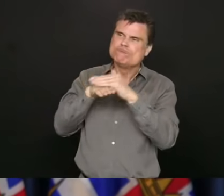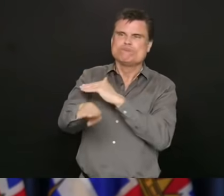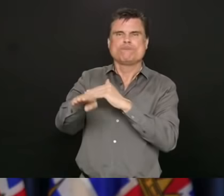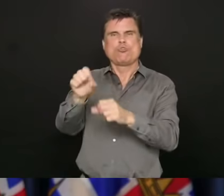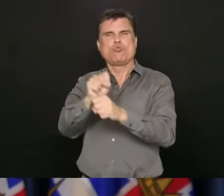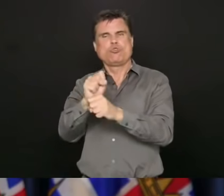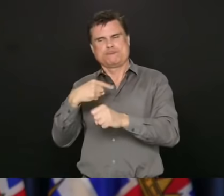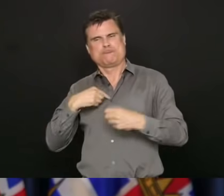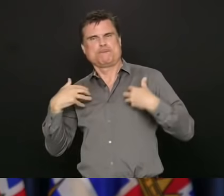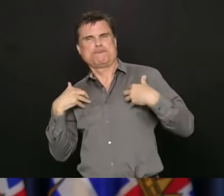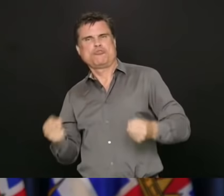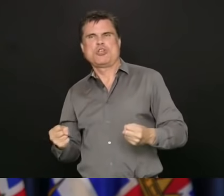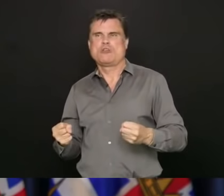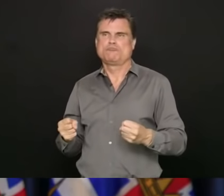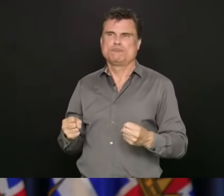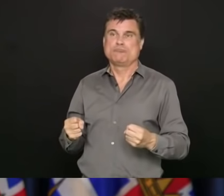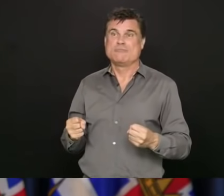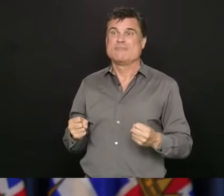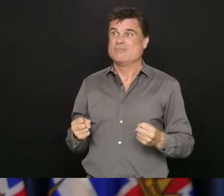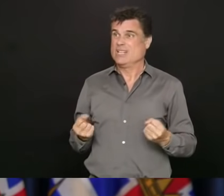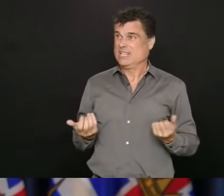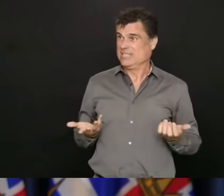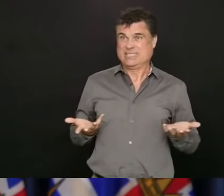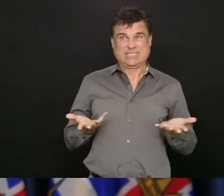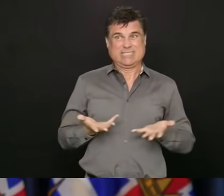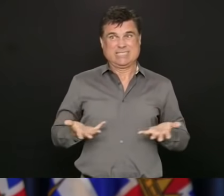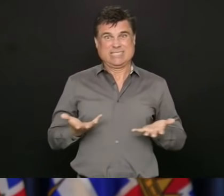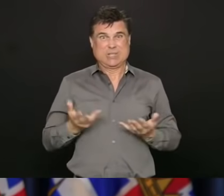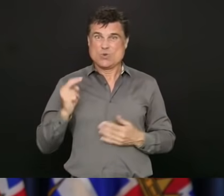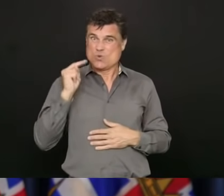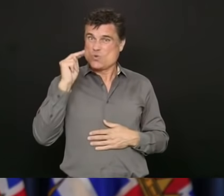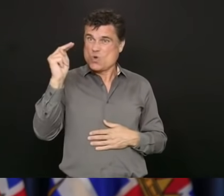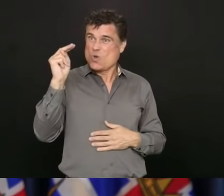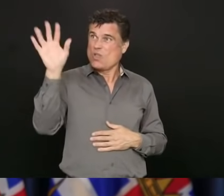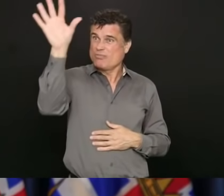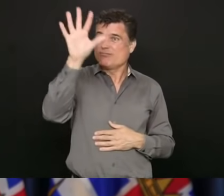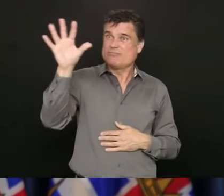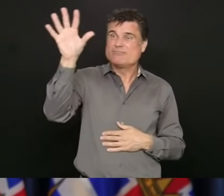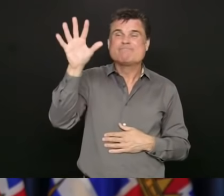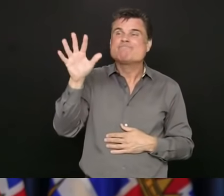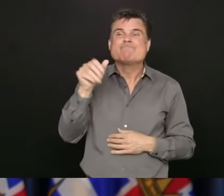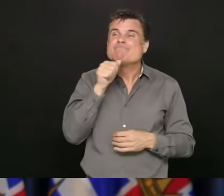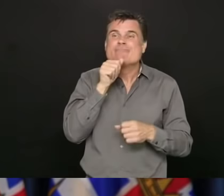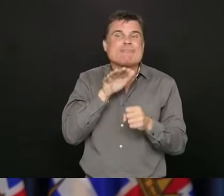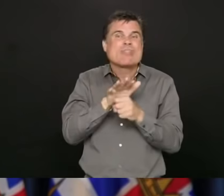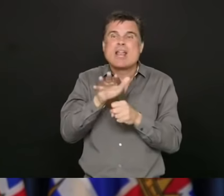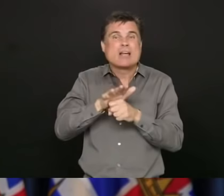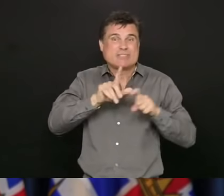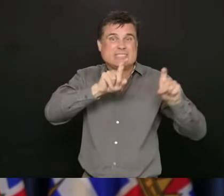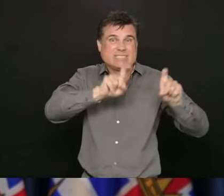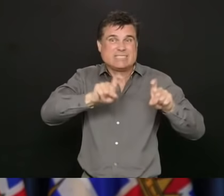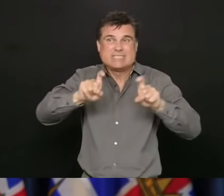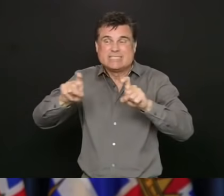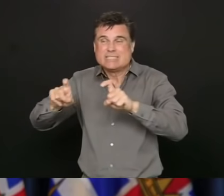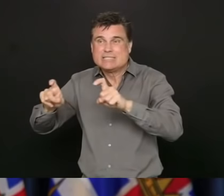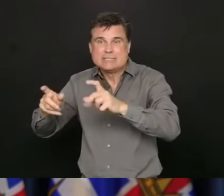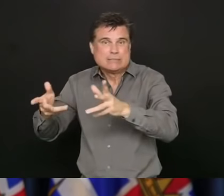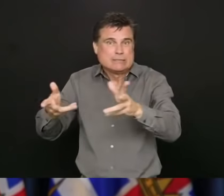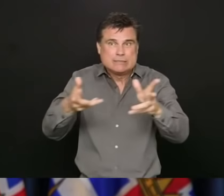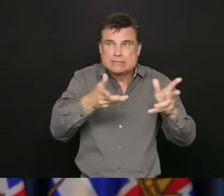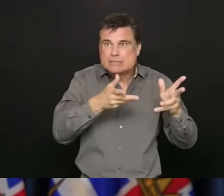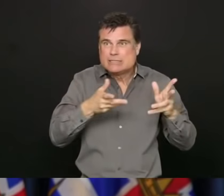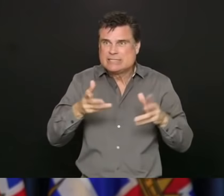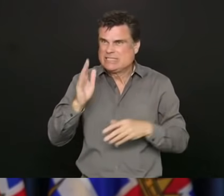week's plans going to reflect the north if there's no data beyond about the 1% that has been tested as of